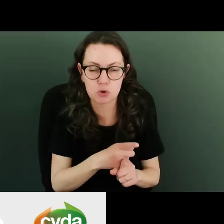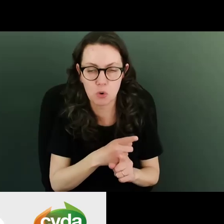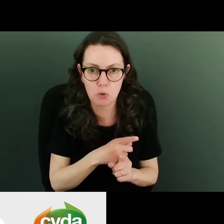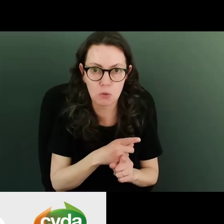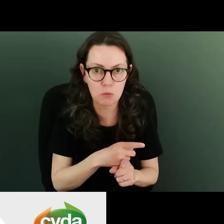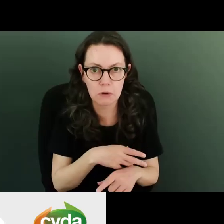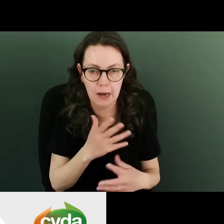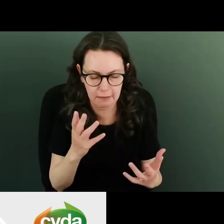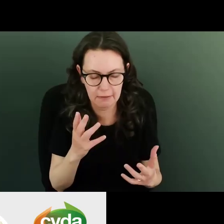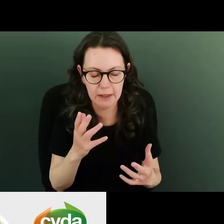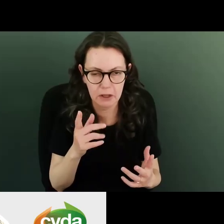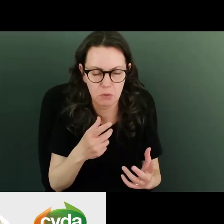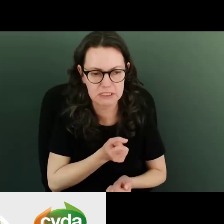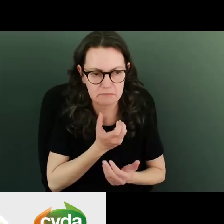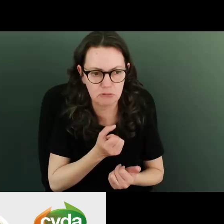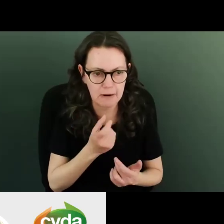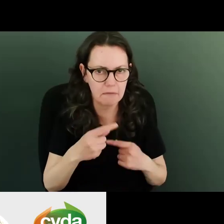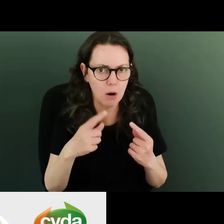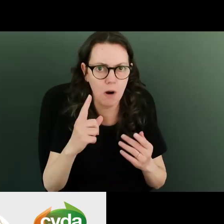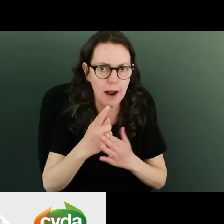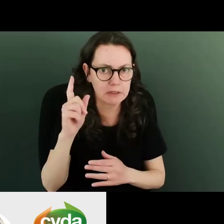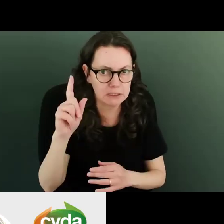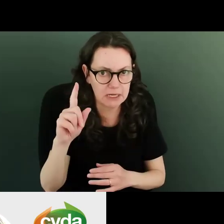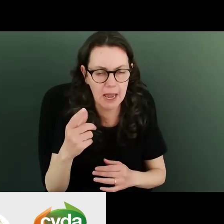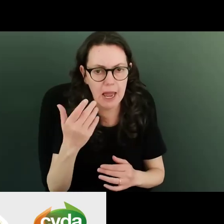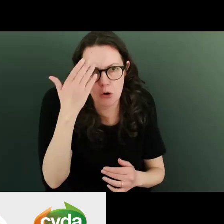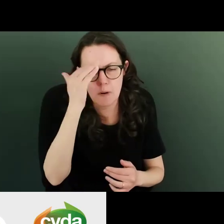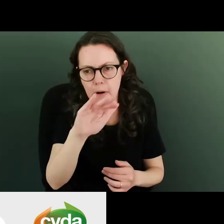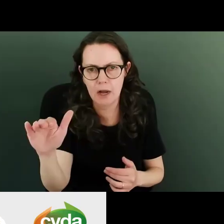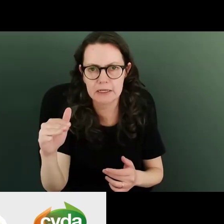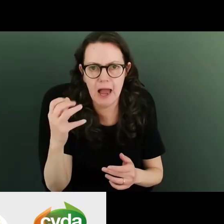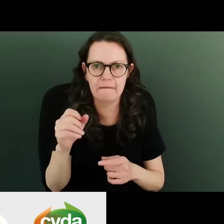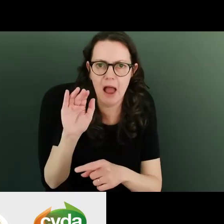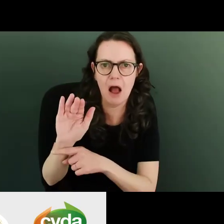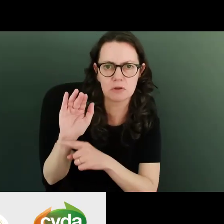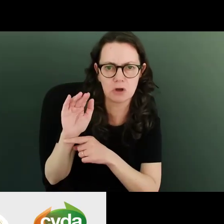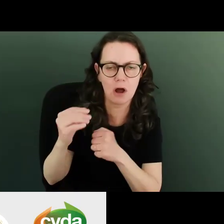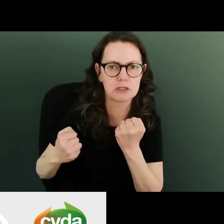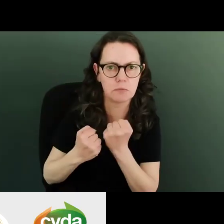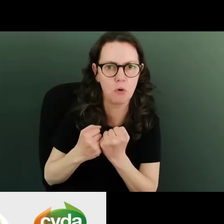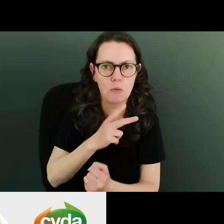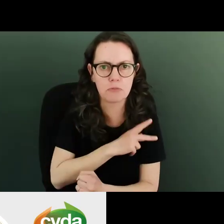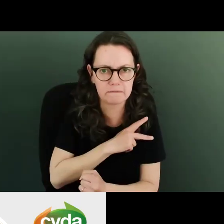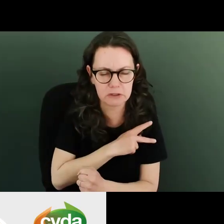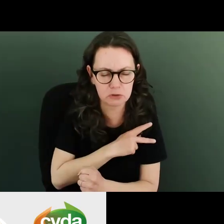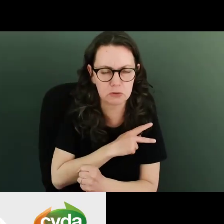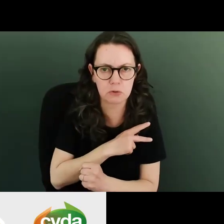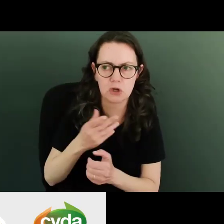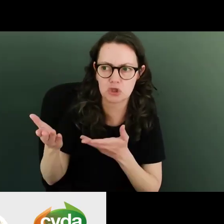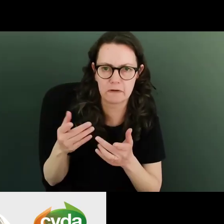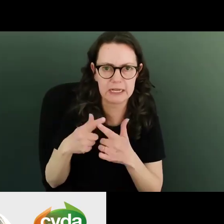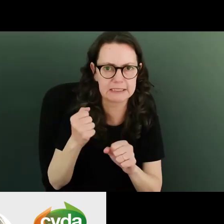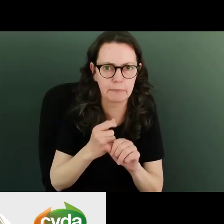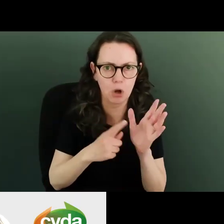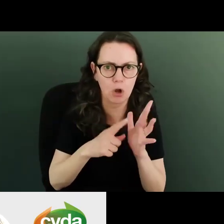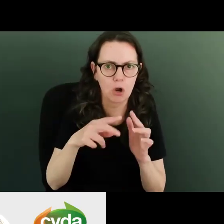anything or debrief anything. And a reminder that there's also external professional supports and services available, such